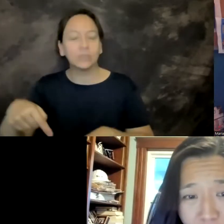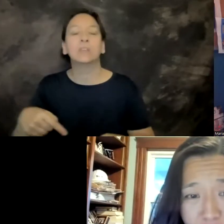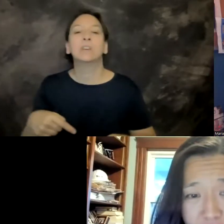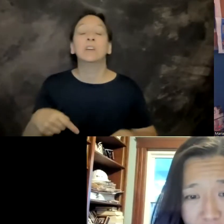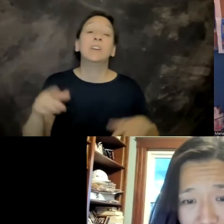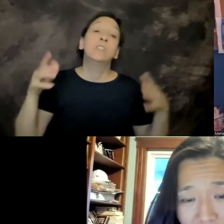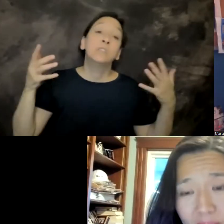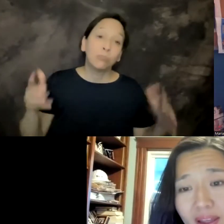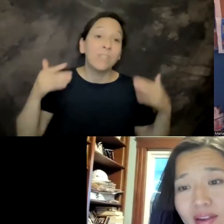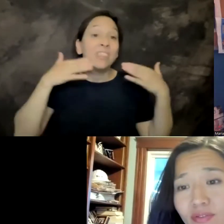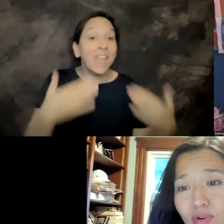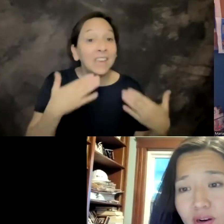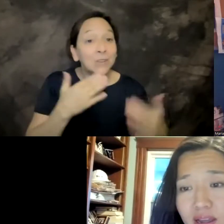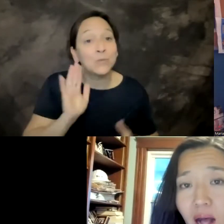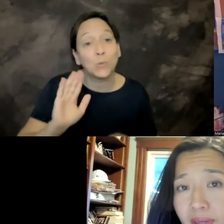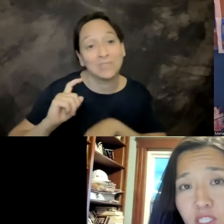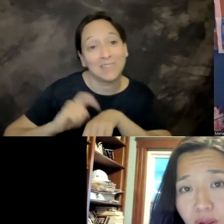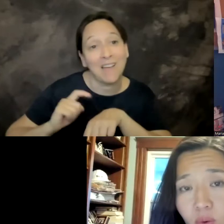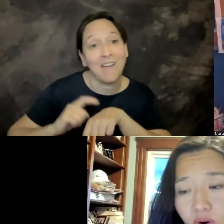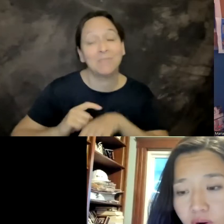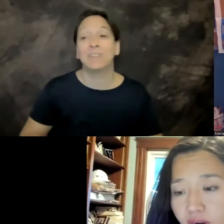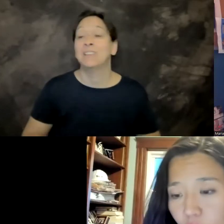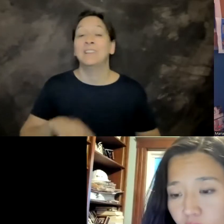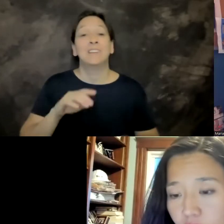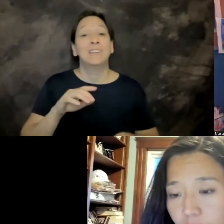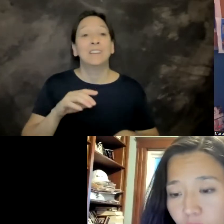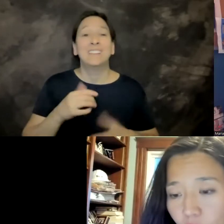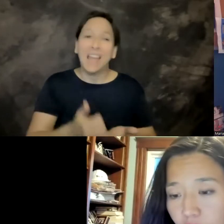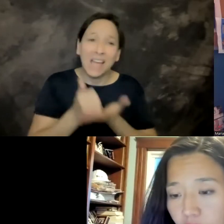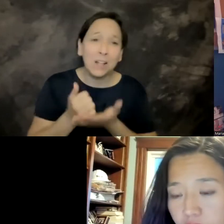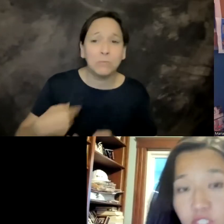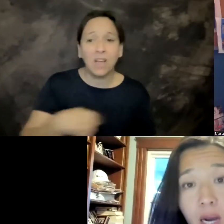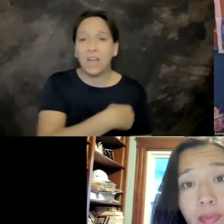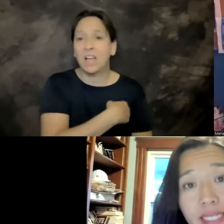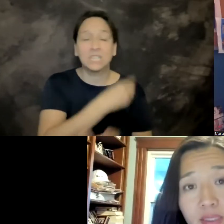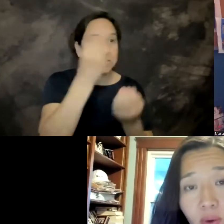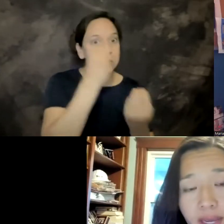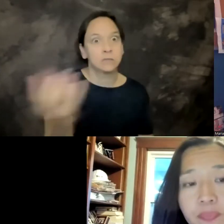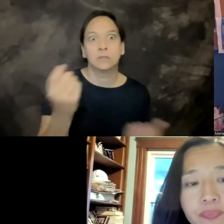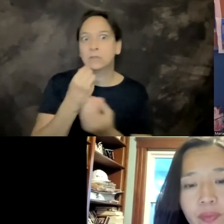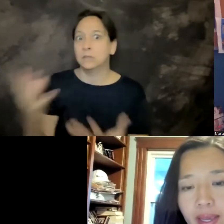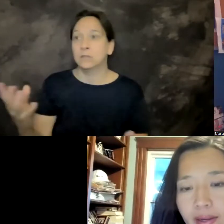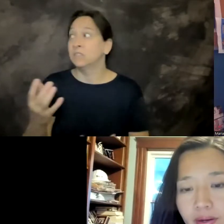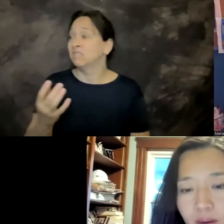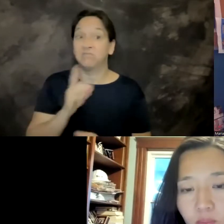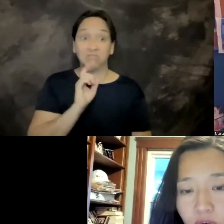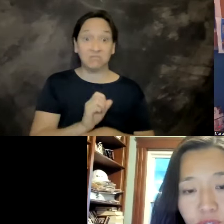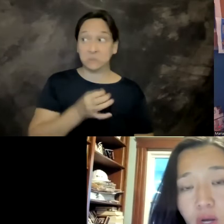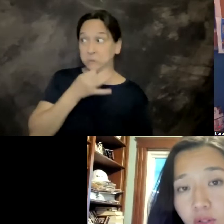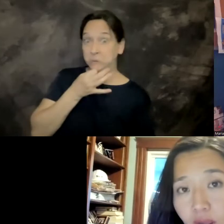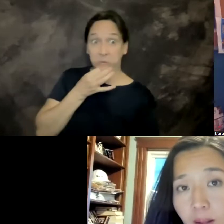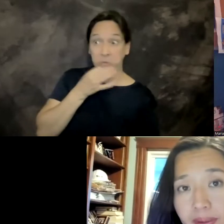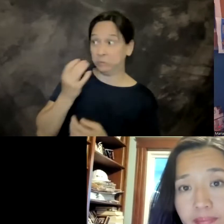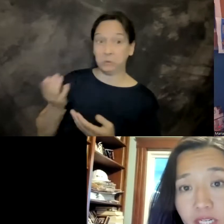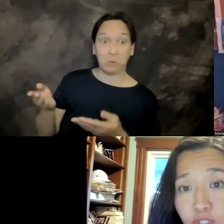everyone for your time and for helping us spread the word. I know we are just a couple days away, and could use